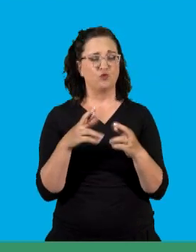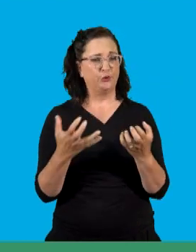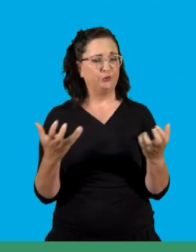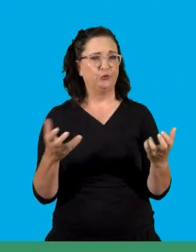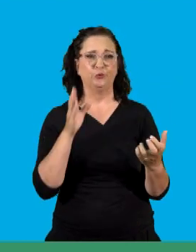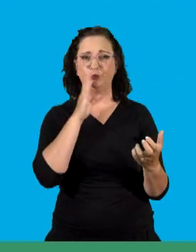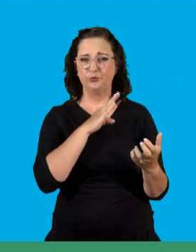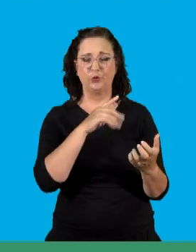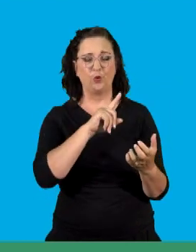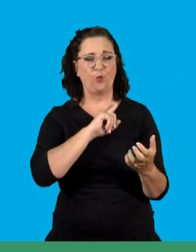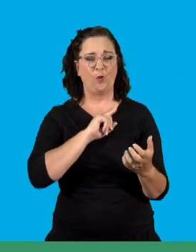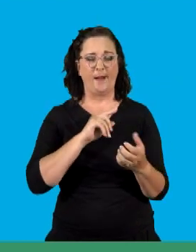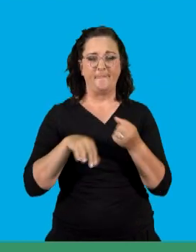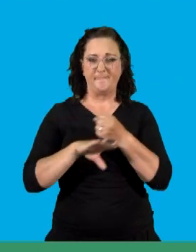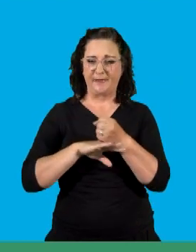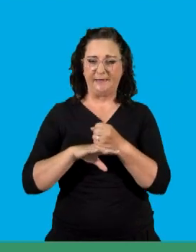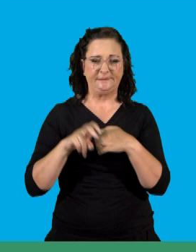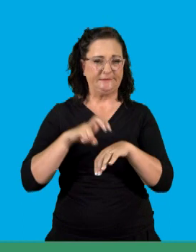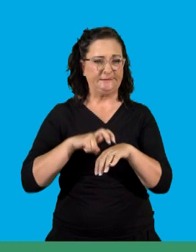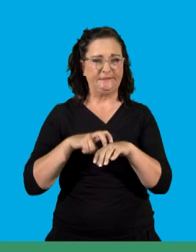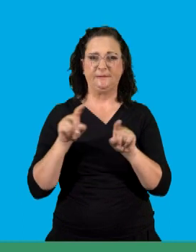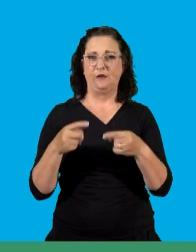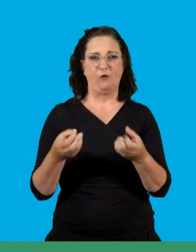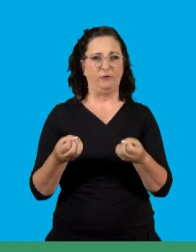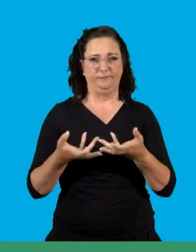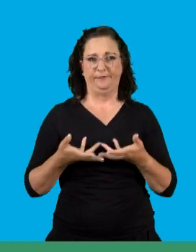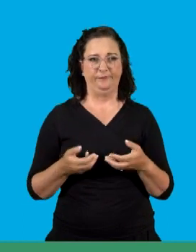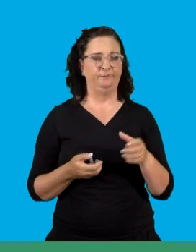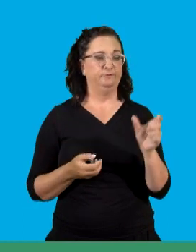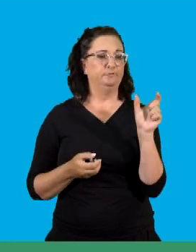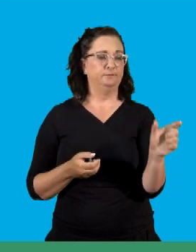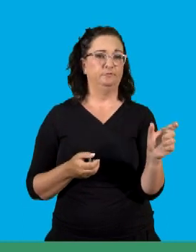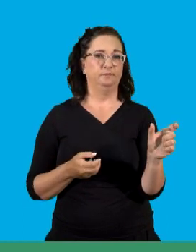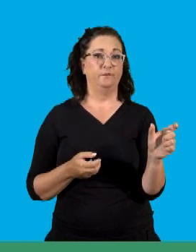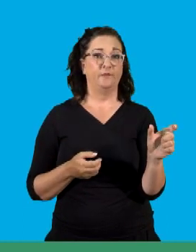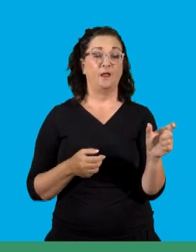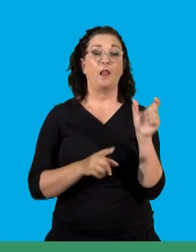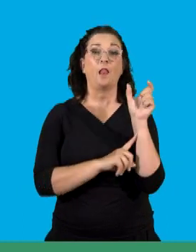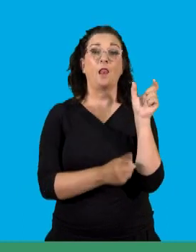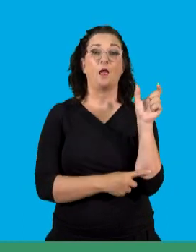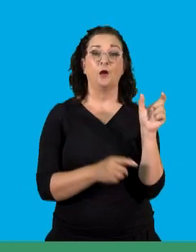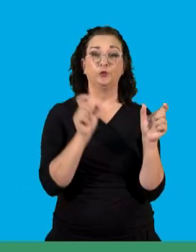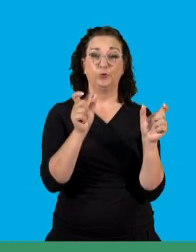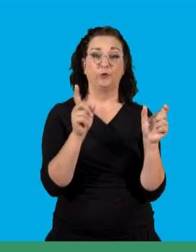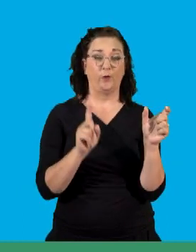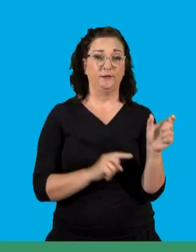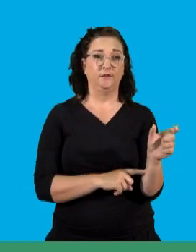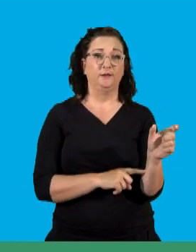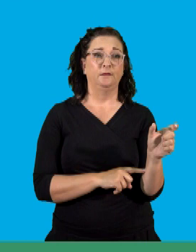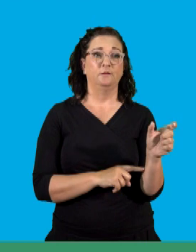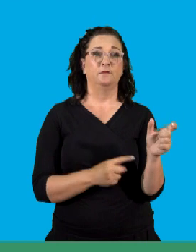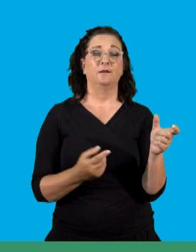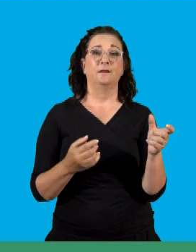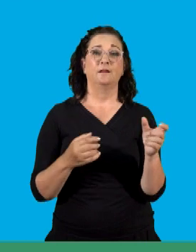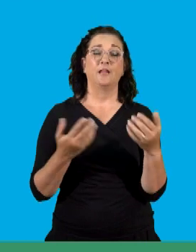of resources to meet basic human needs. And the last term that you came across with as a new word